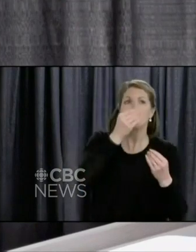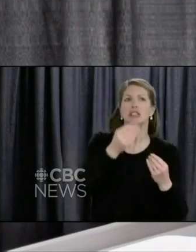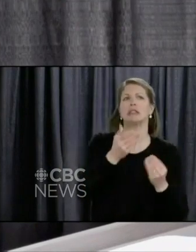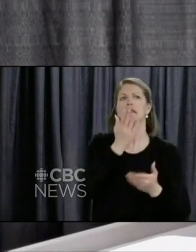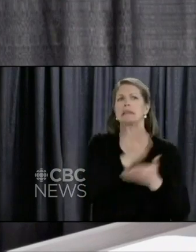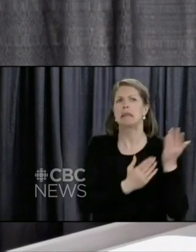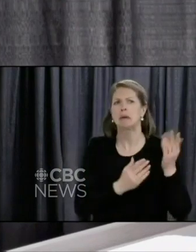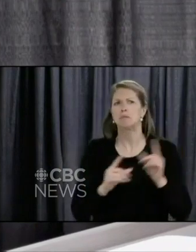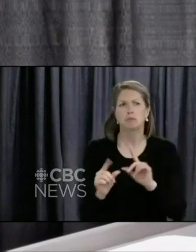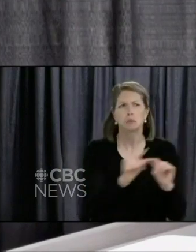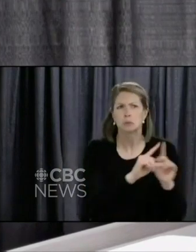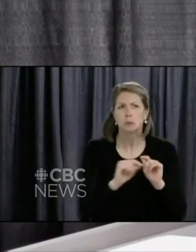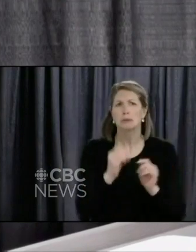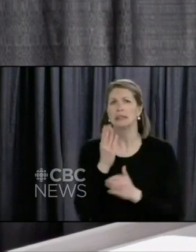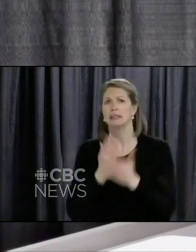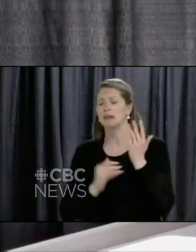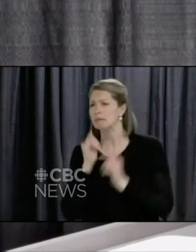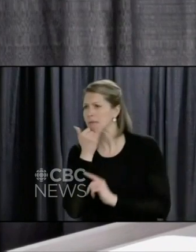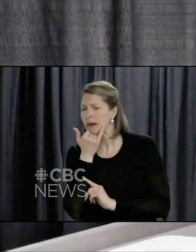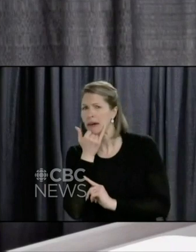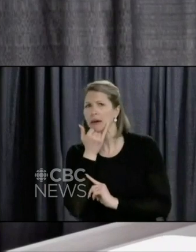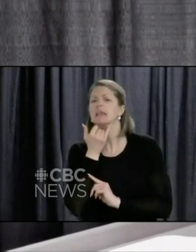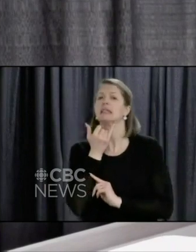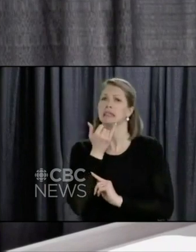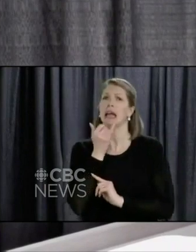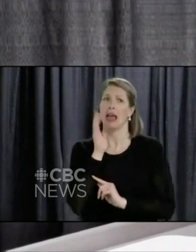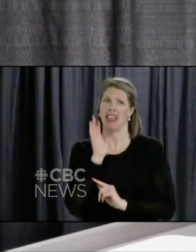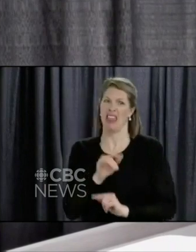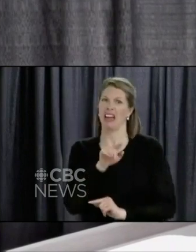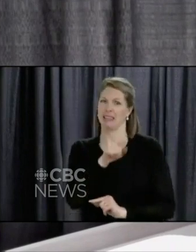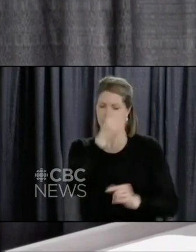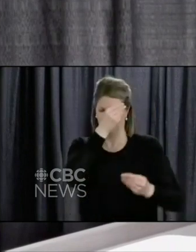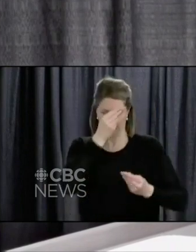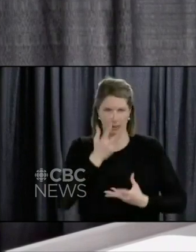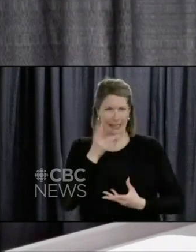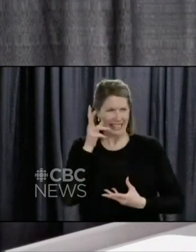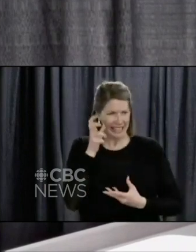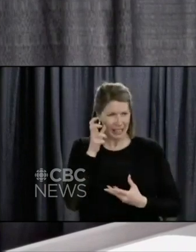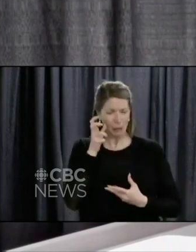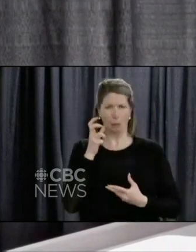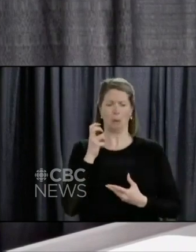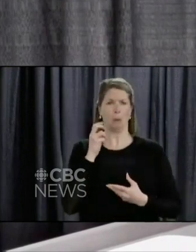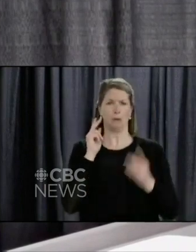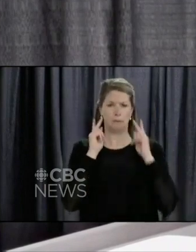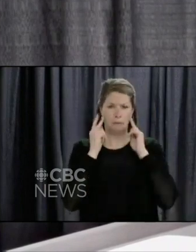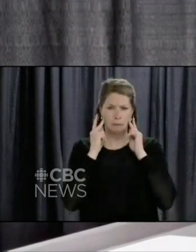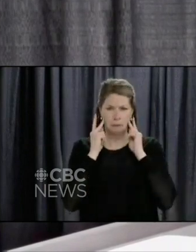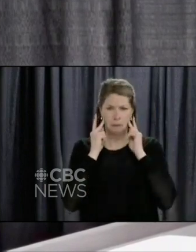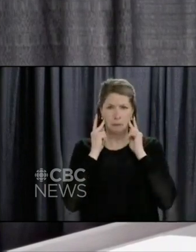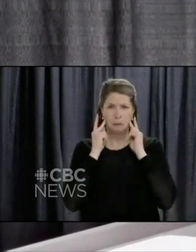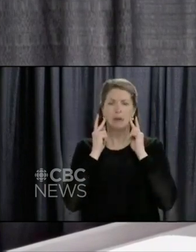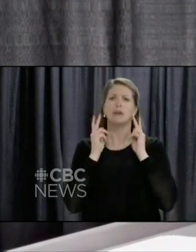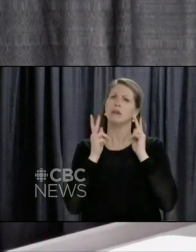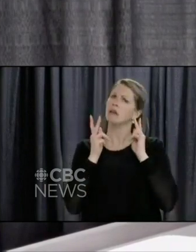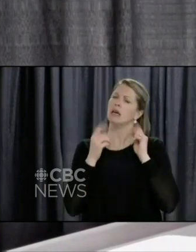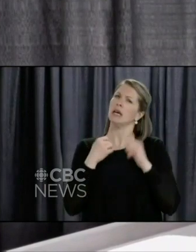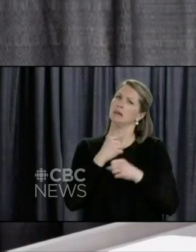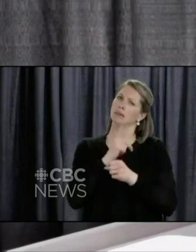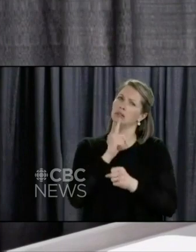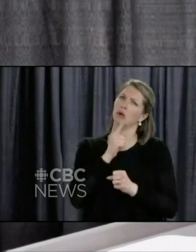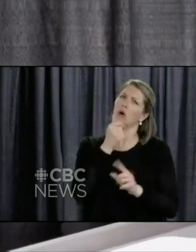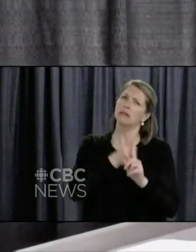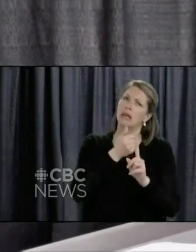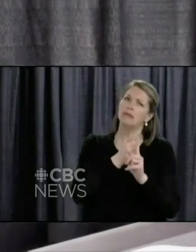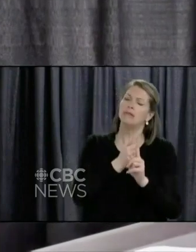sadly at times false. Fear and misinformation can make us behave in ways that we normally would not. Please consult trusted